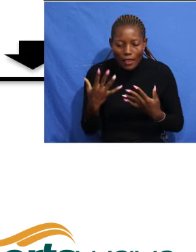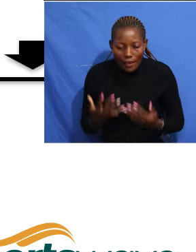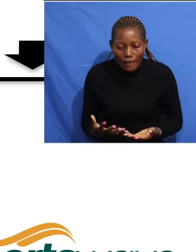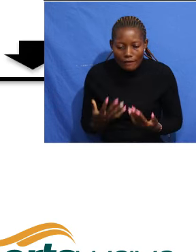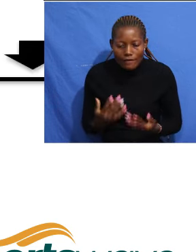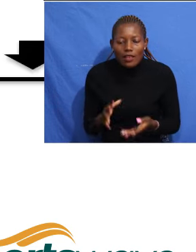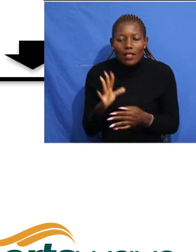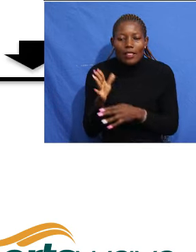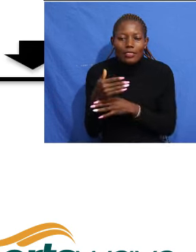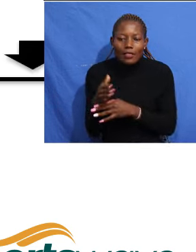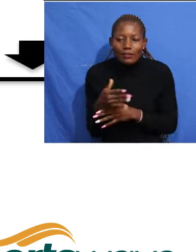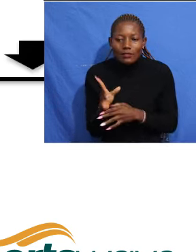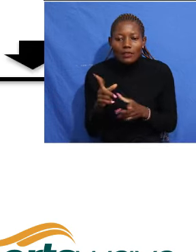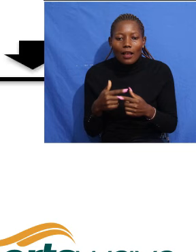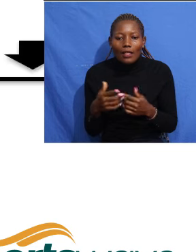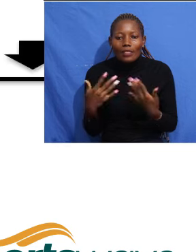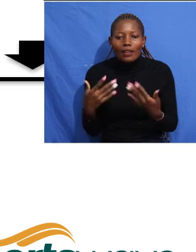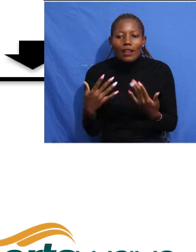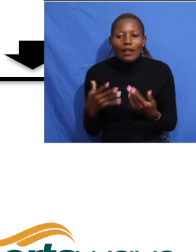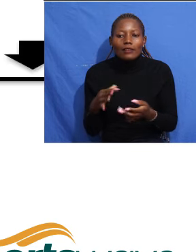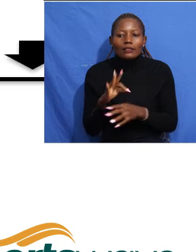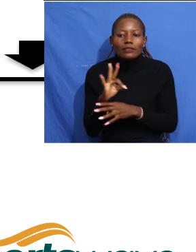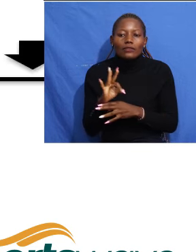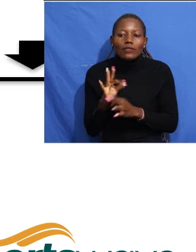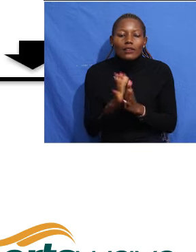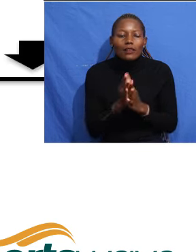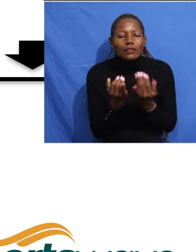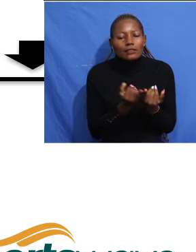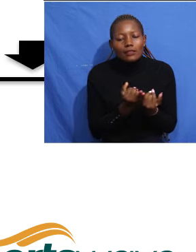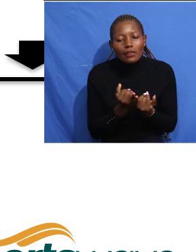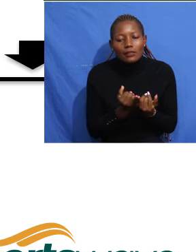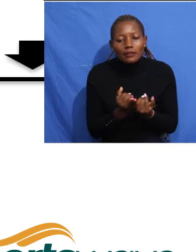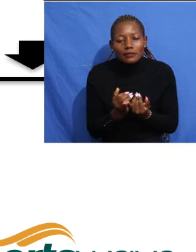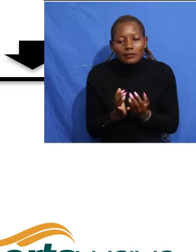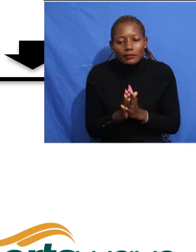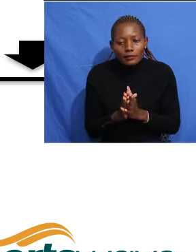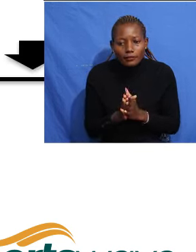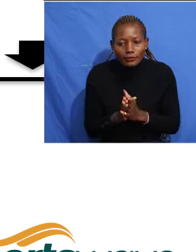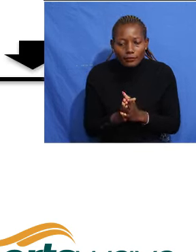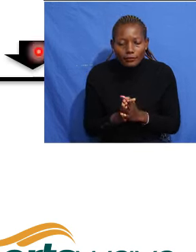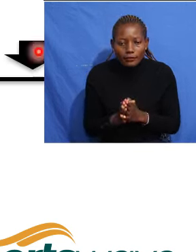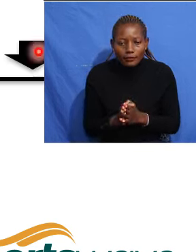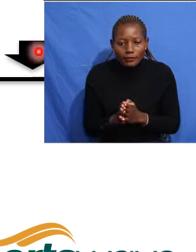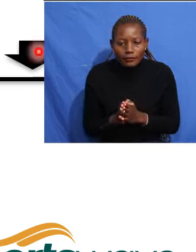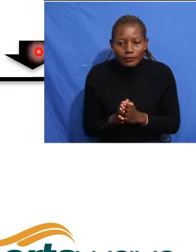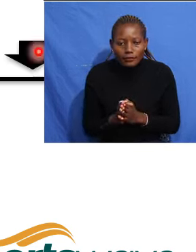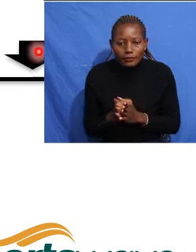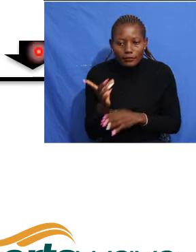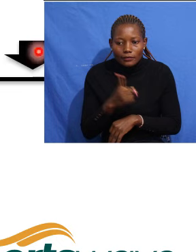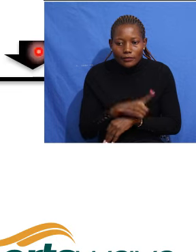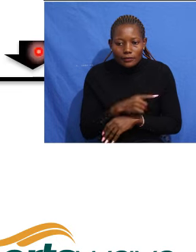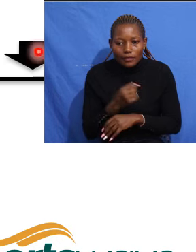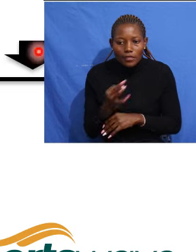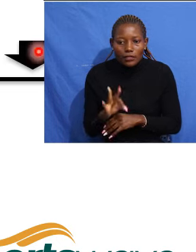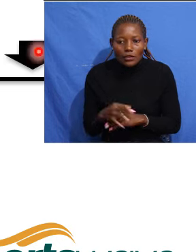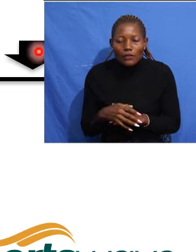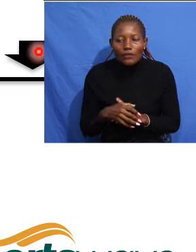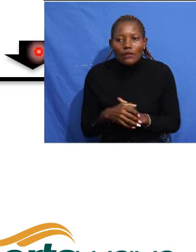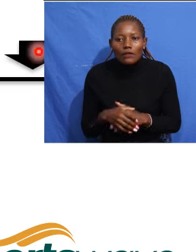on Thursday and light on Friday and Saturday, the heaviest day, and Sunday, day off, like